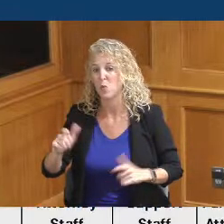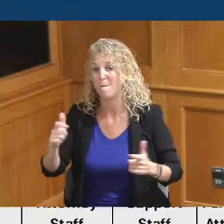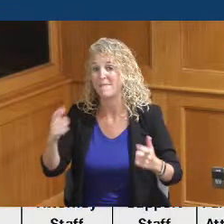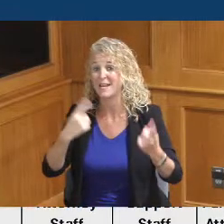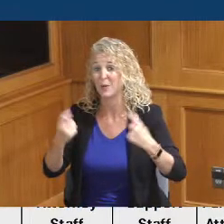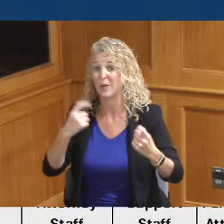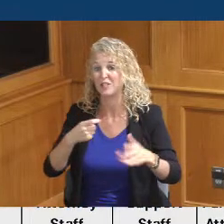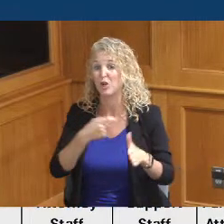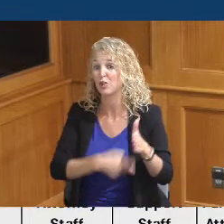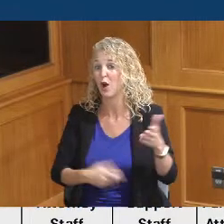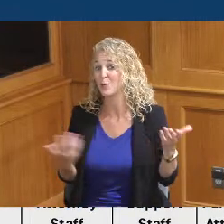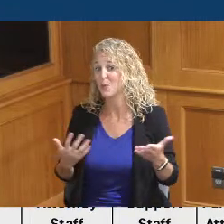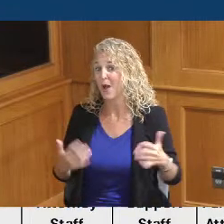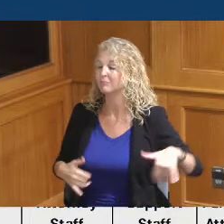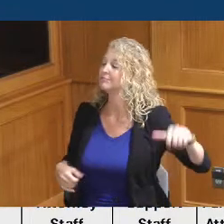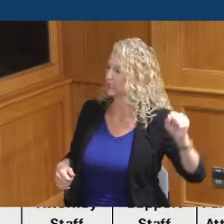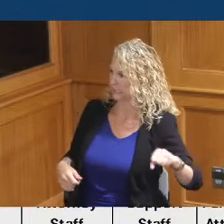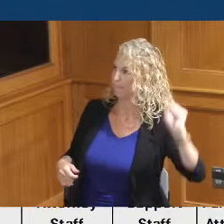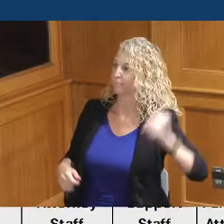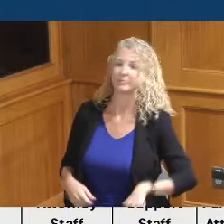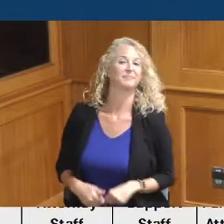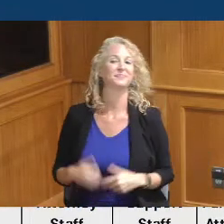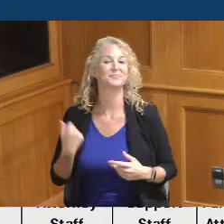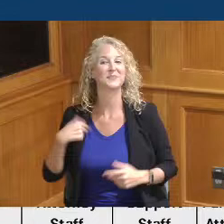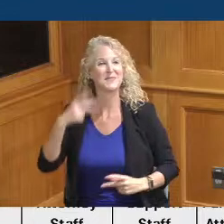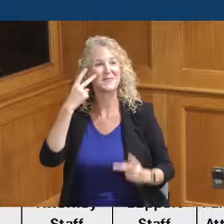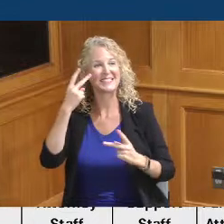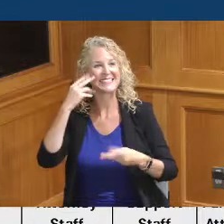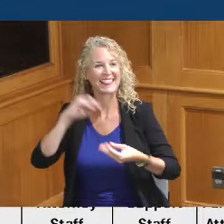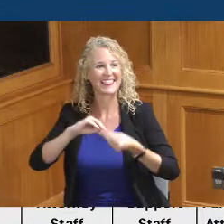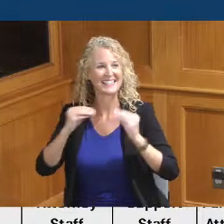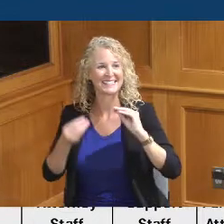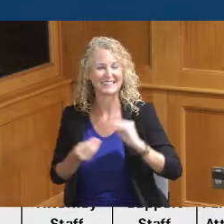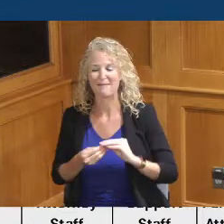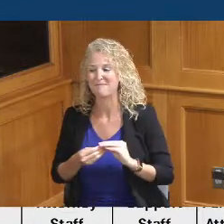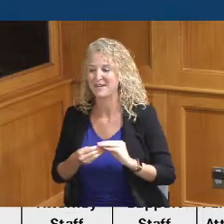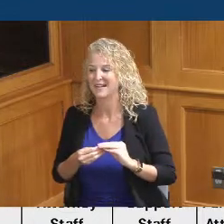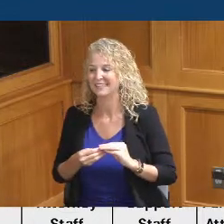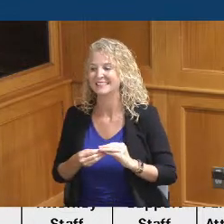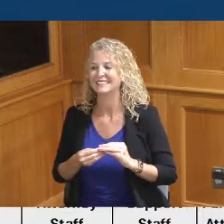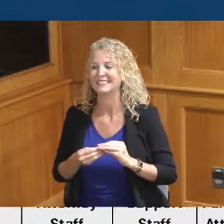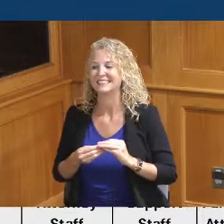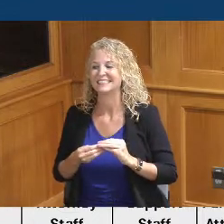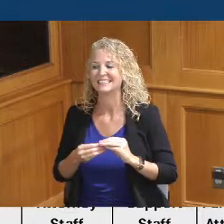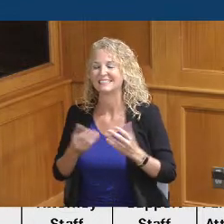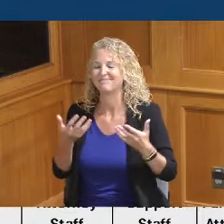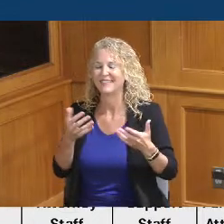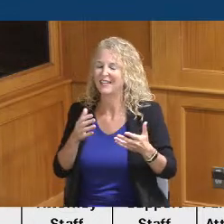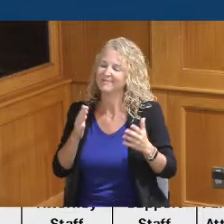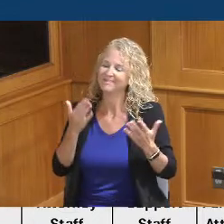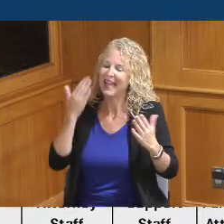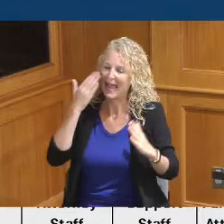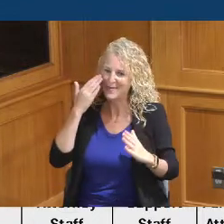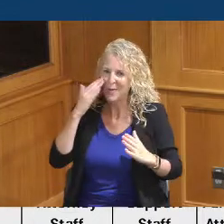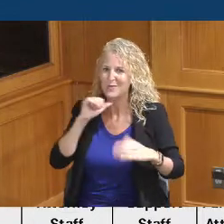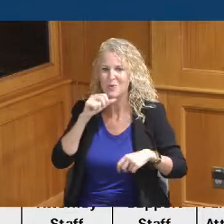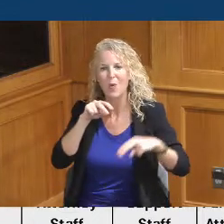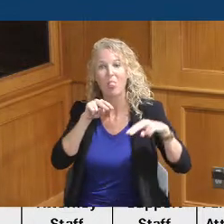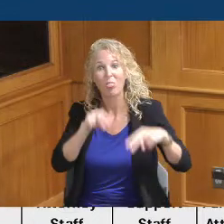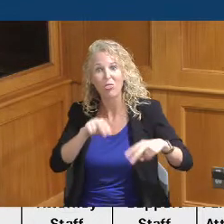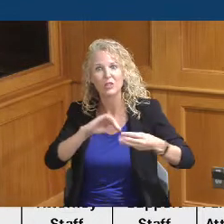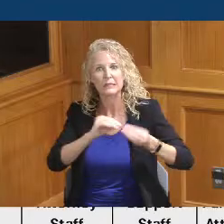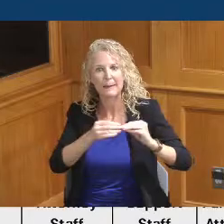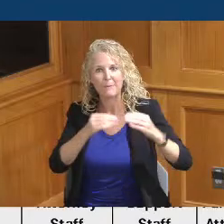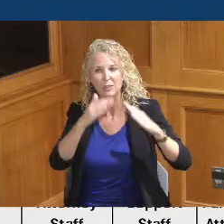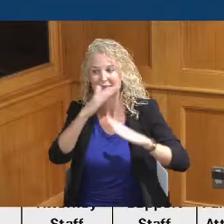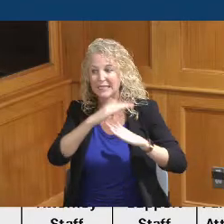cost? So as we look at the numbers, I want to caution you from looking too much at the numbers at the top,